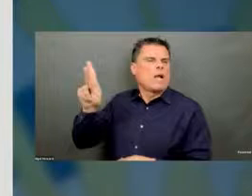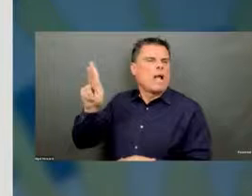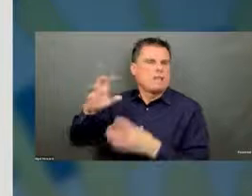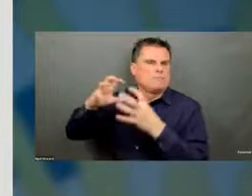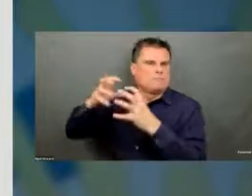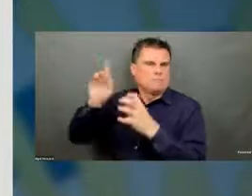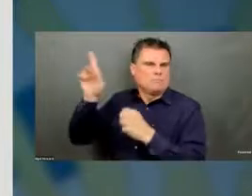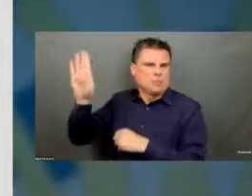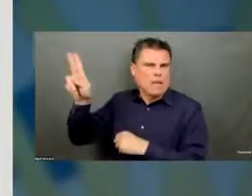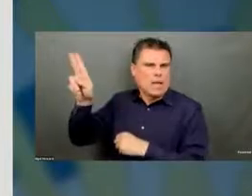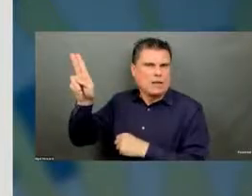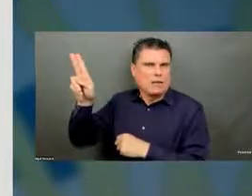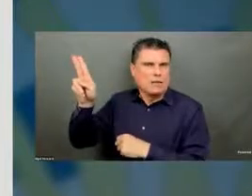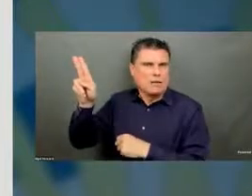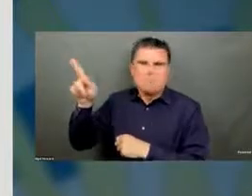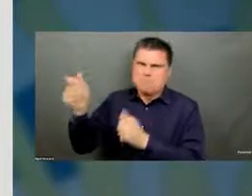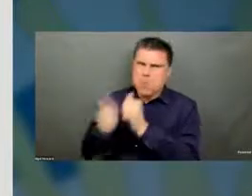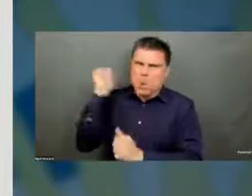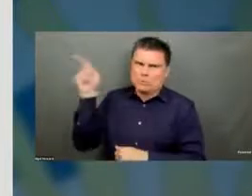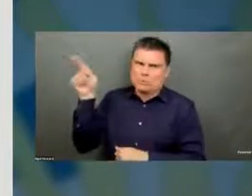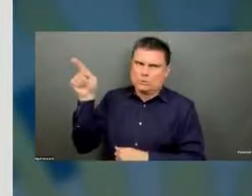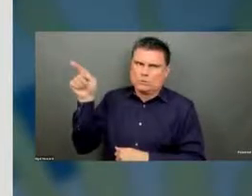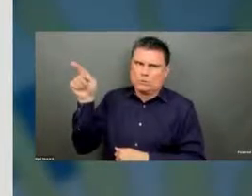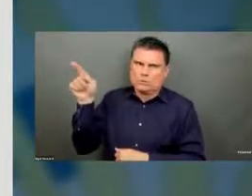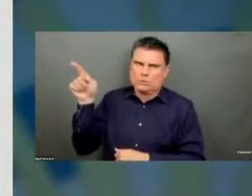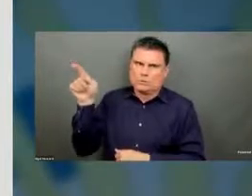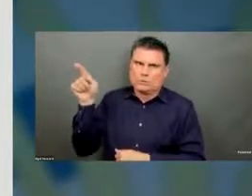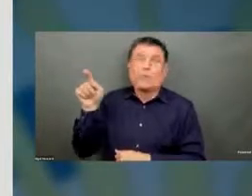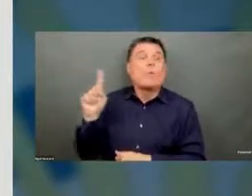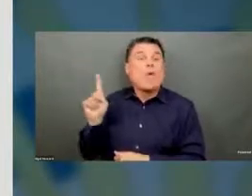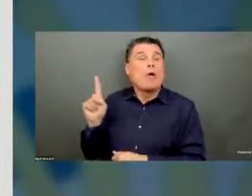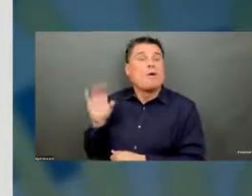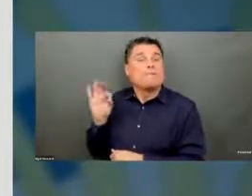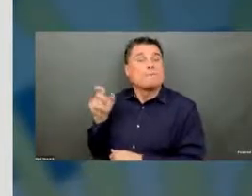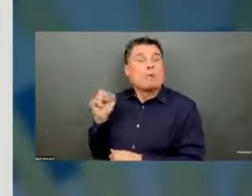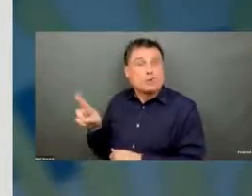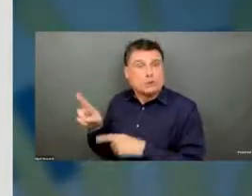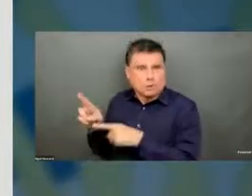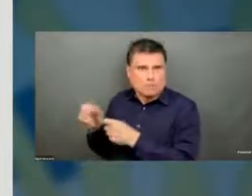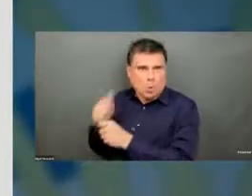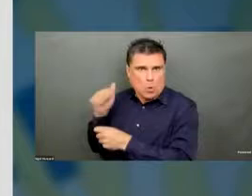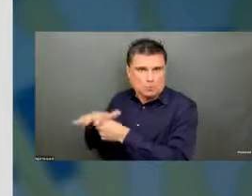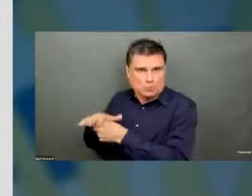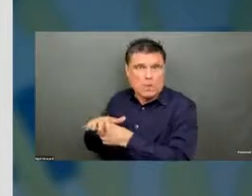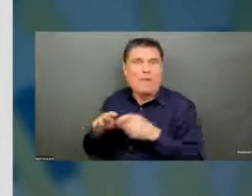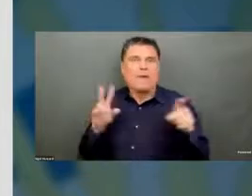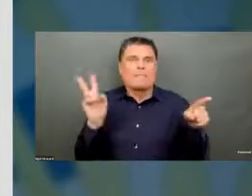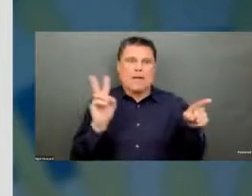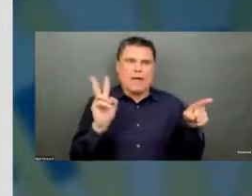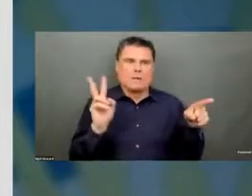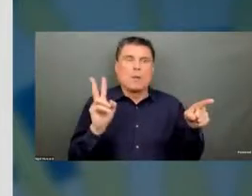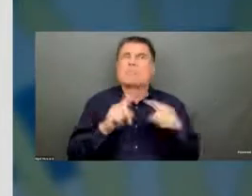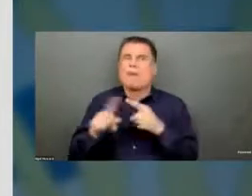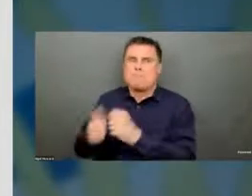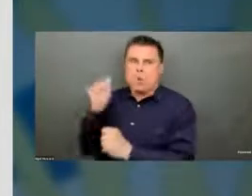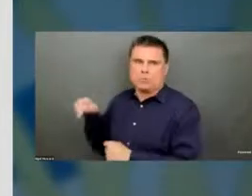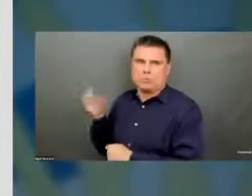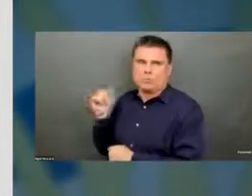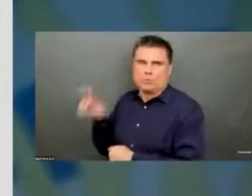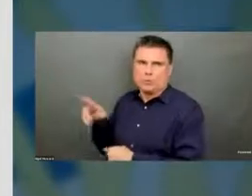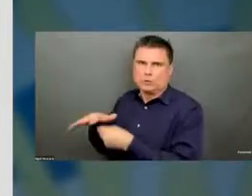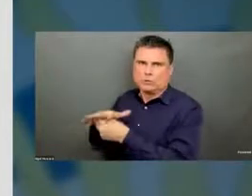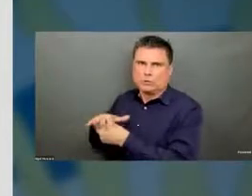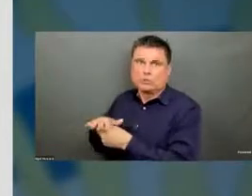Vancouver coastal area, but particularly in Fraser Health. The second most common one is the B1351, which